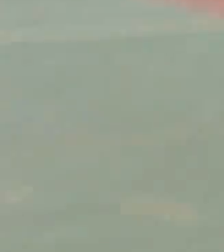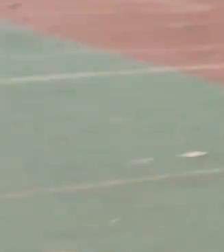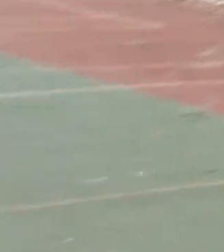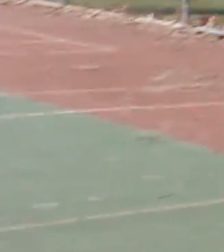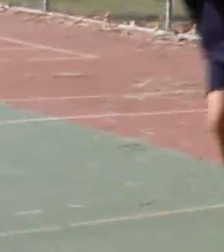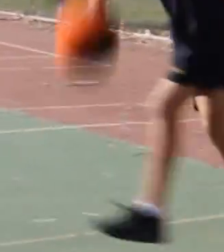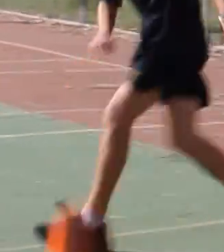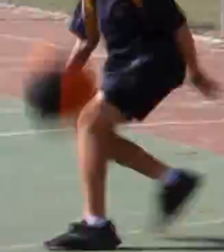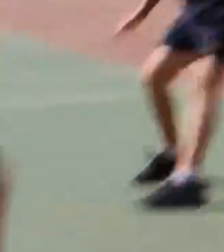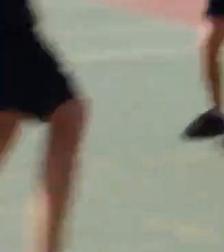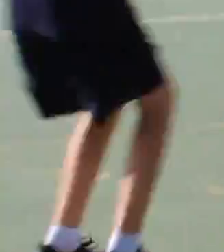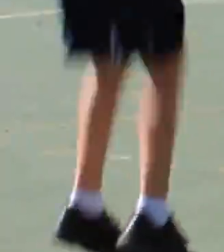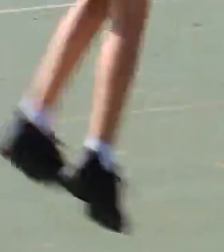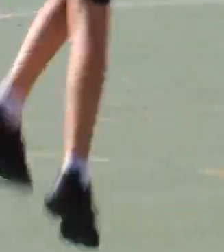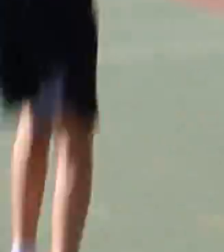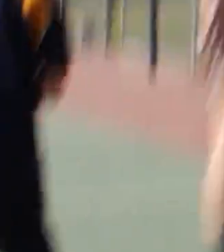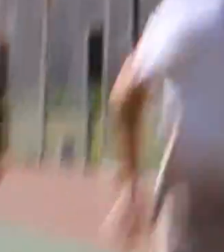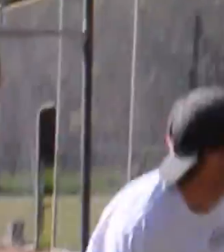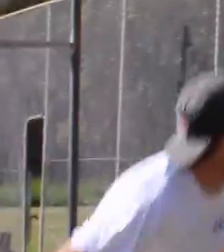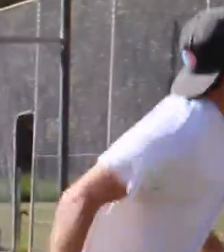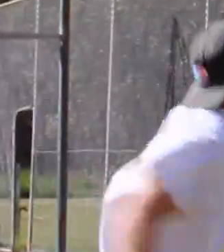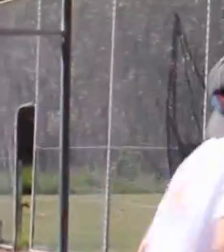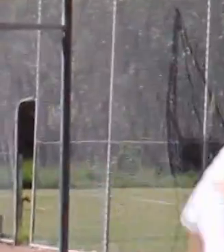Place story.